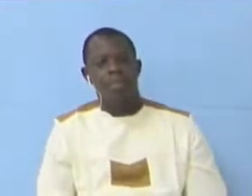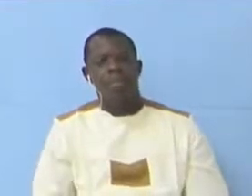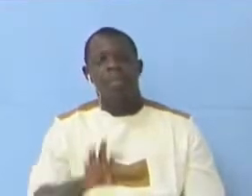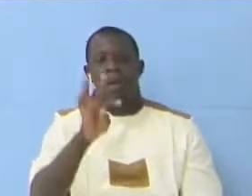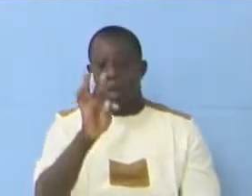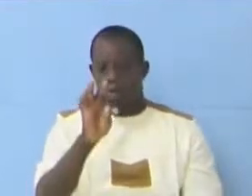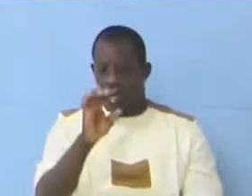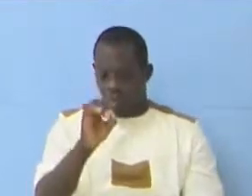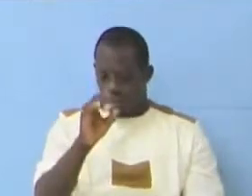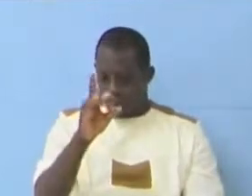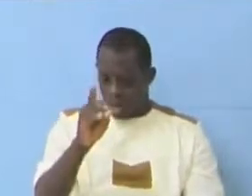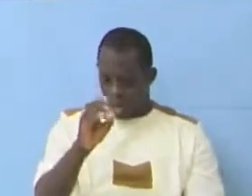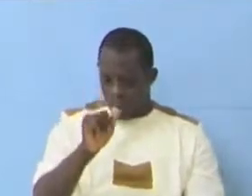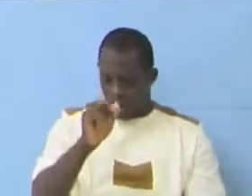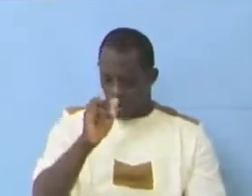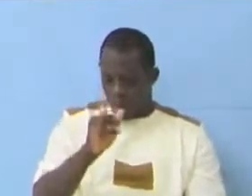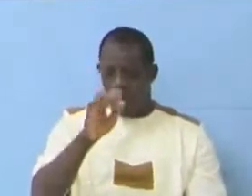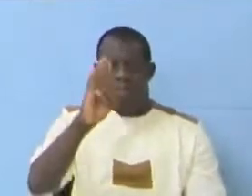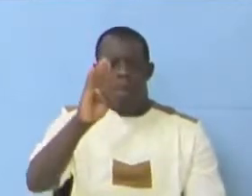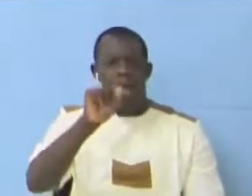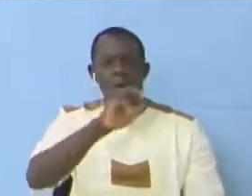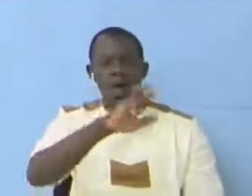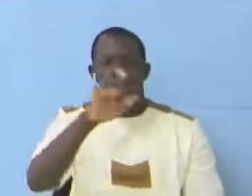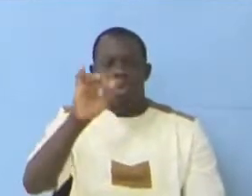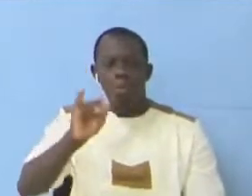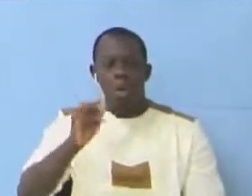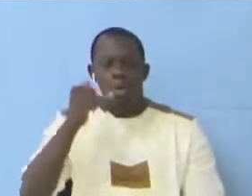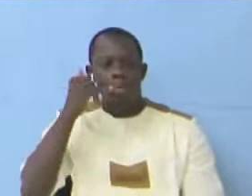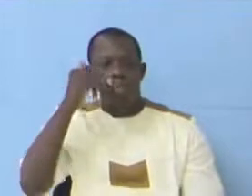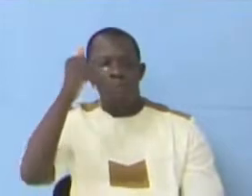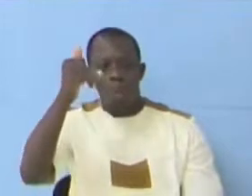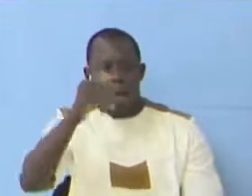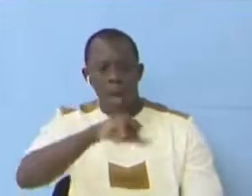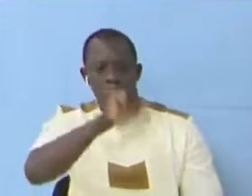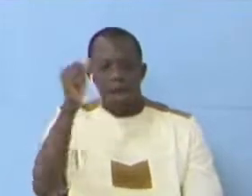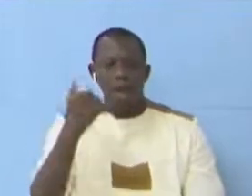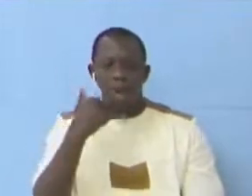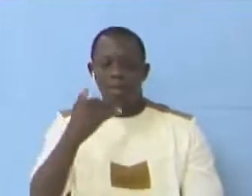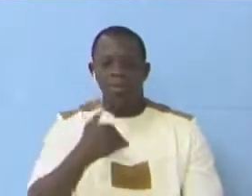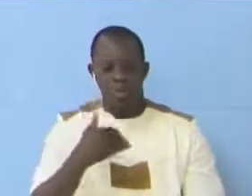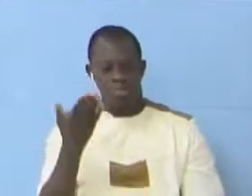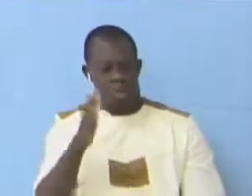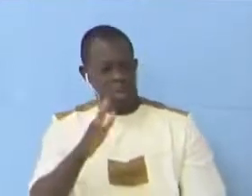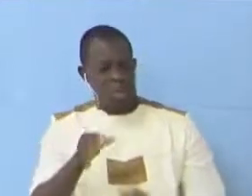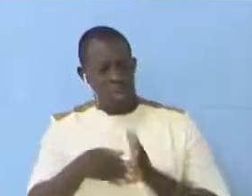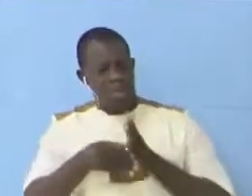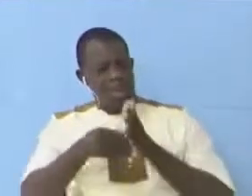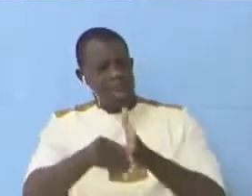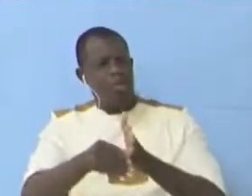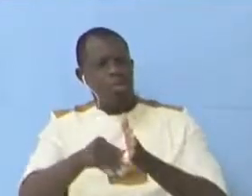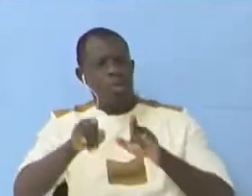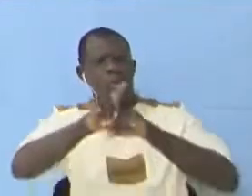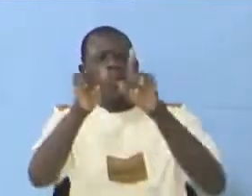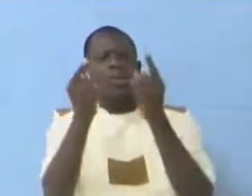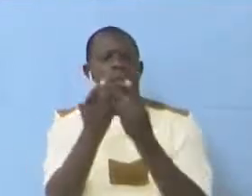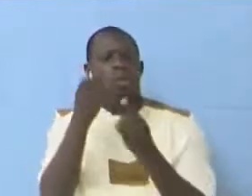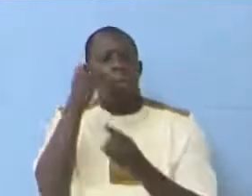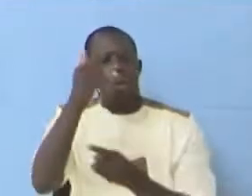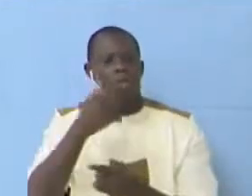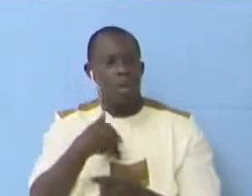Fodebari called and asked me if the DG has told me about Daba's situation.